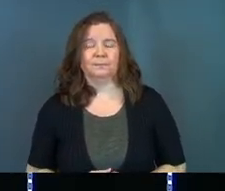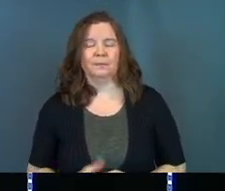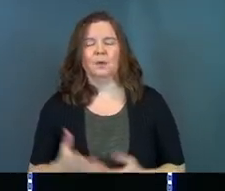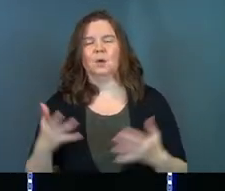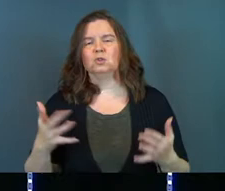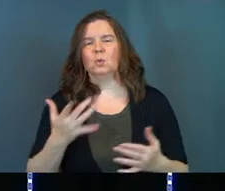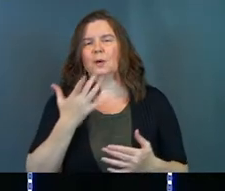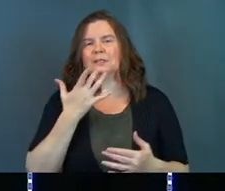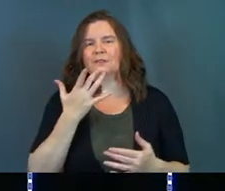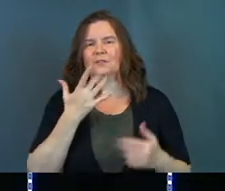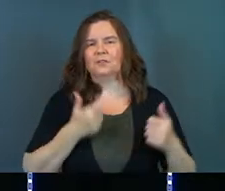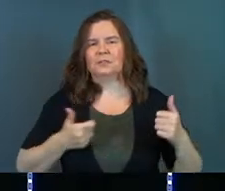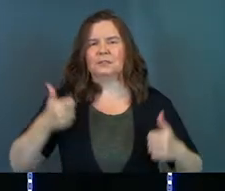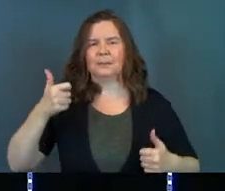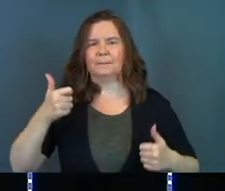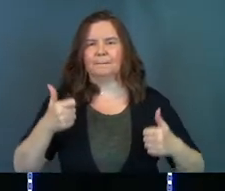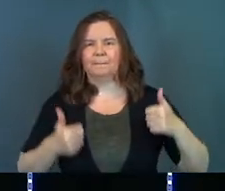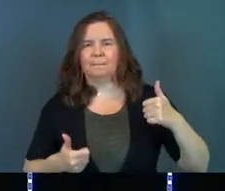So what's favoritism?